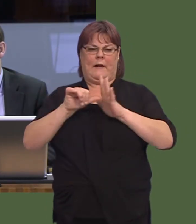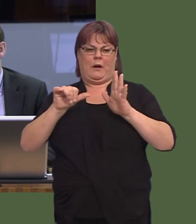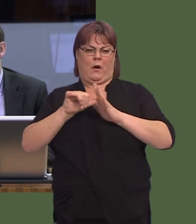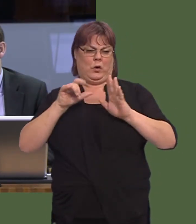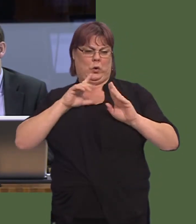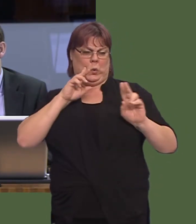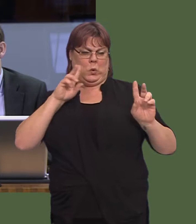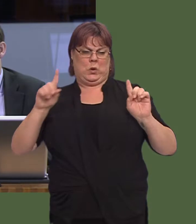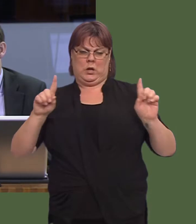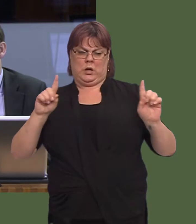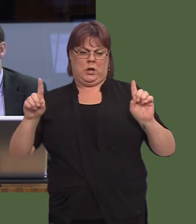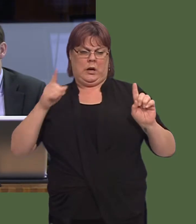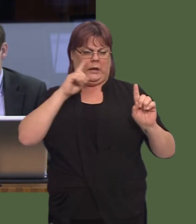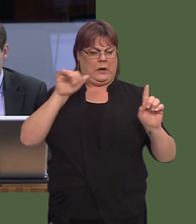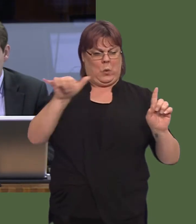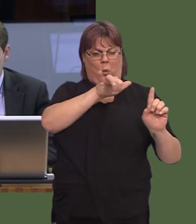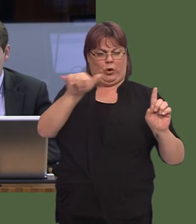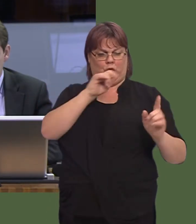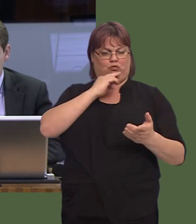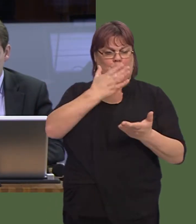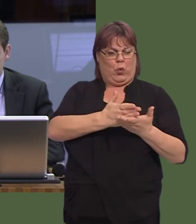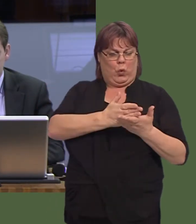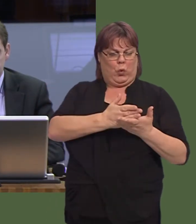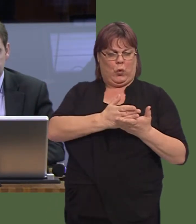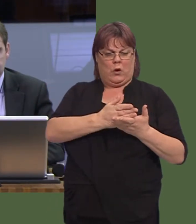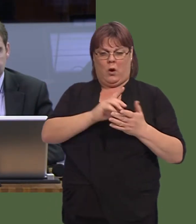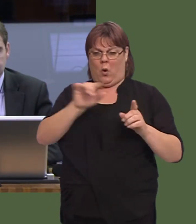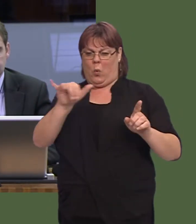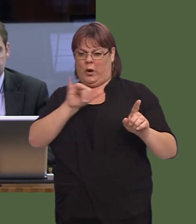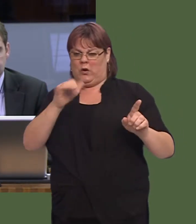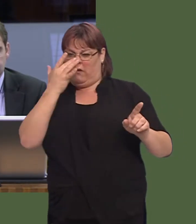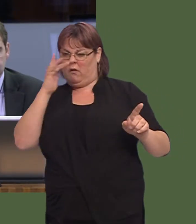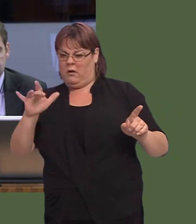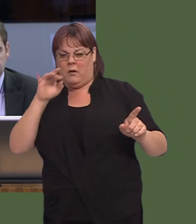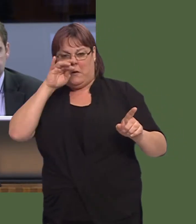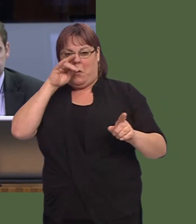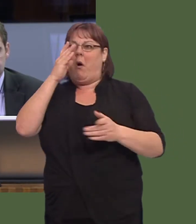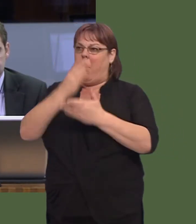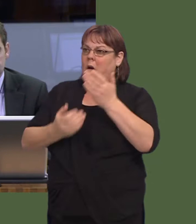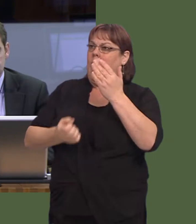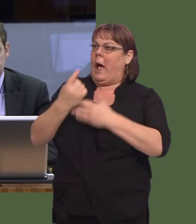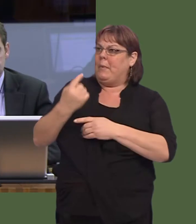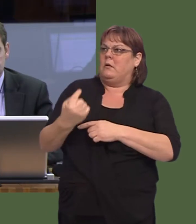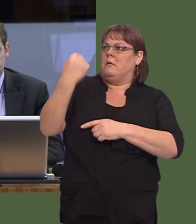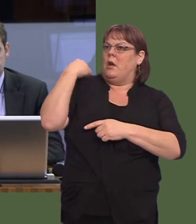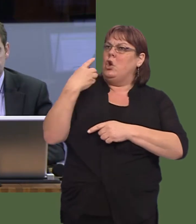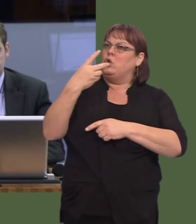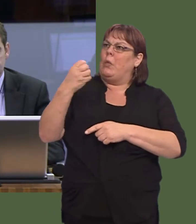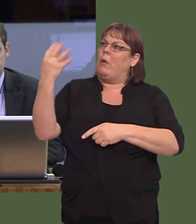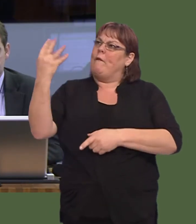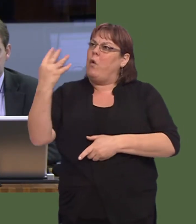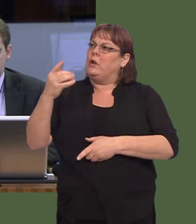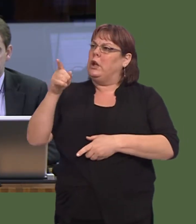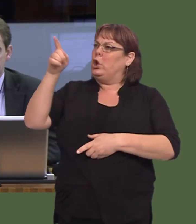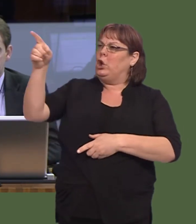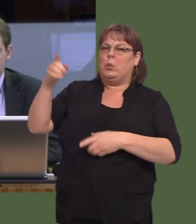the impartial observer to actually try and get to the truth of what people want to hear, which is what was actually going on in 2014 and what action was